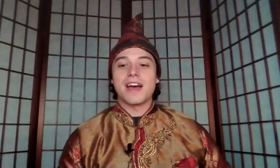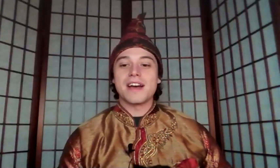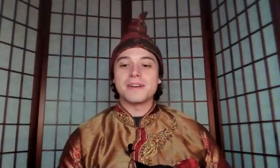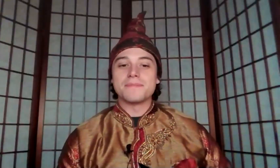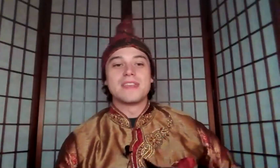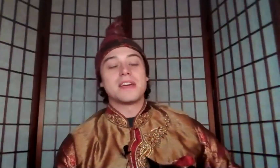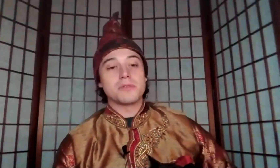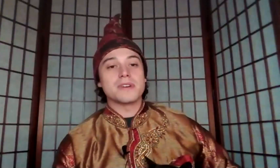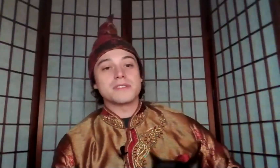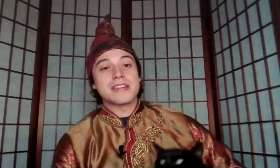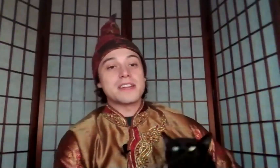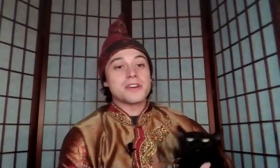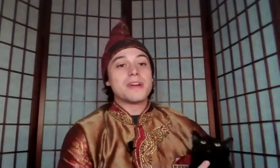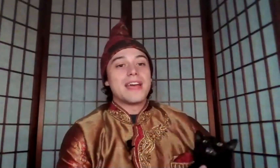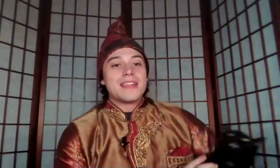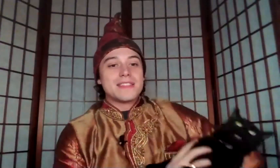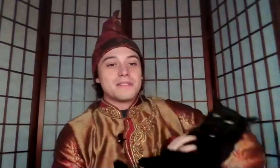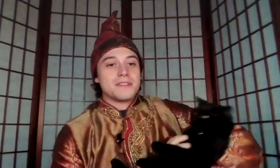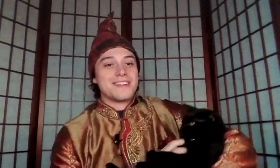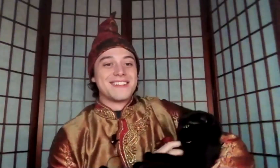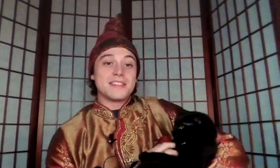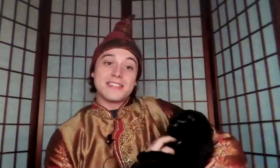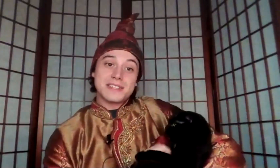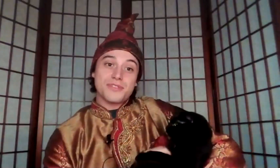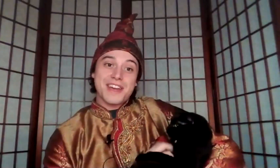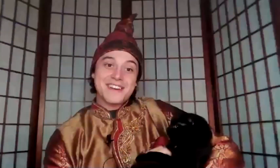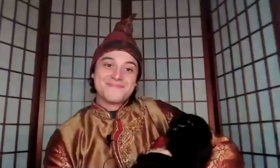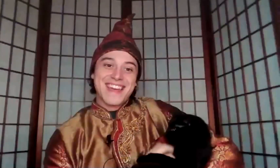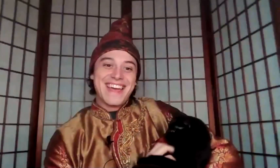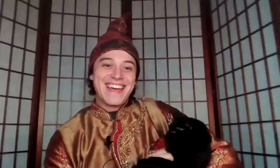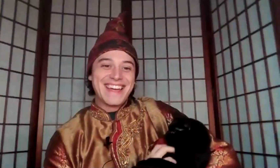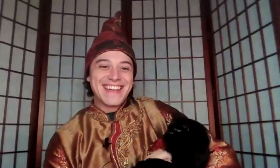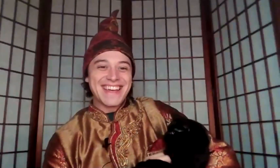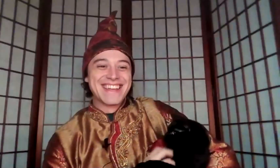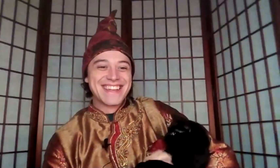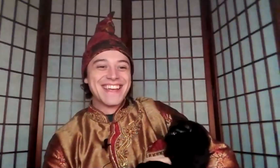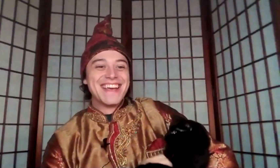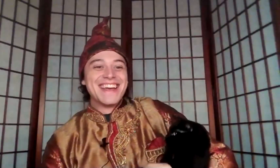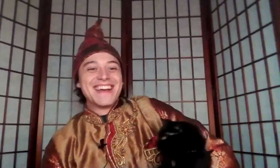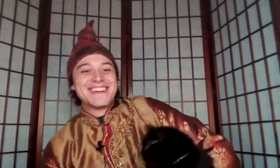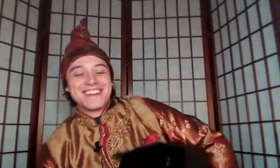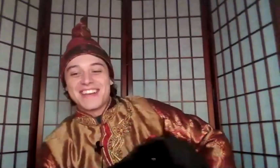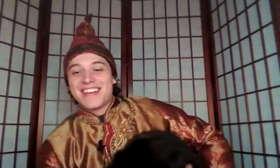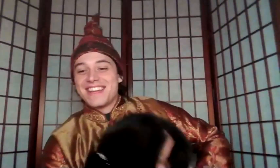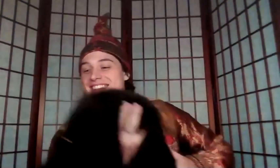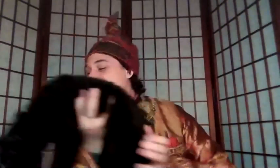practitioner. Real quick so I can let her go. This is Freya. Okay,